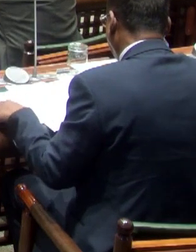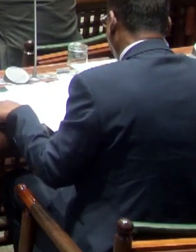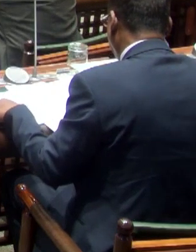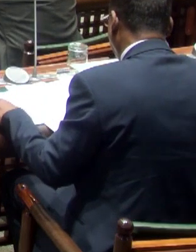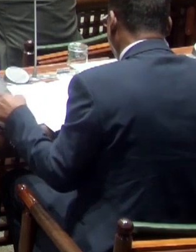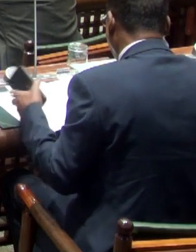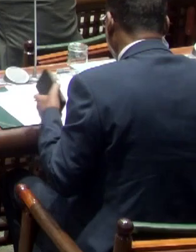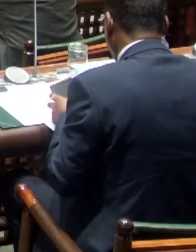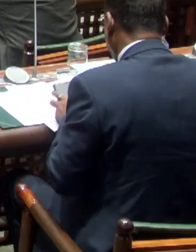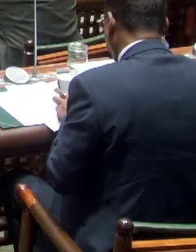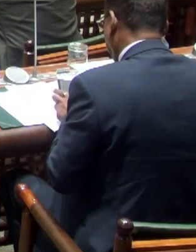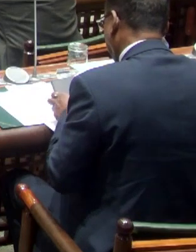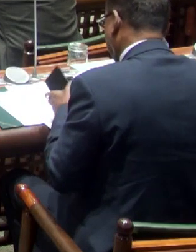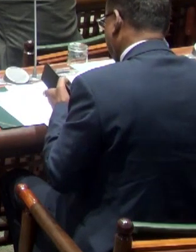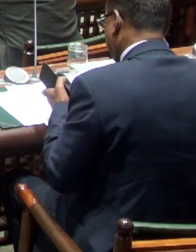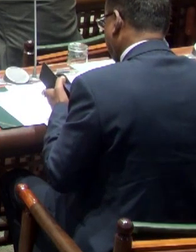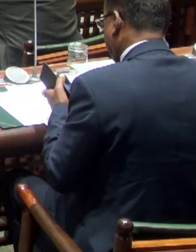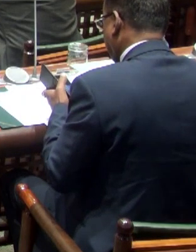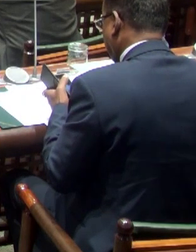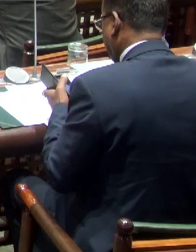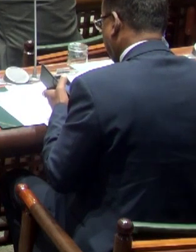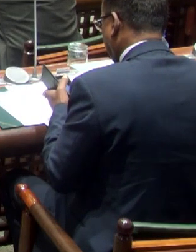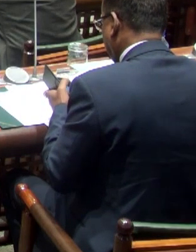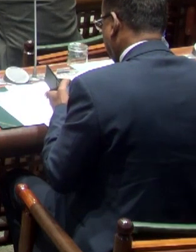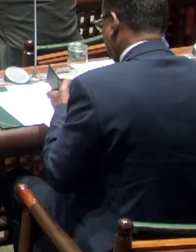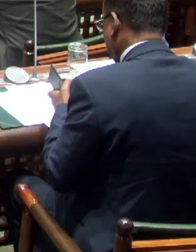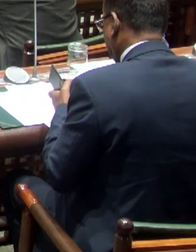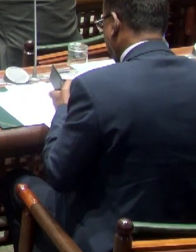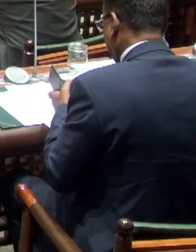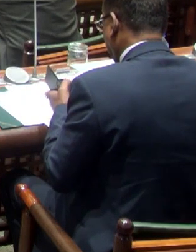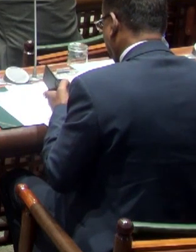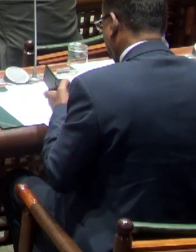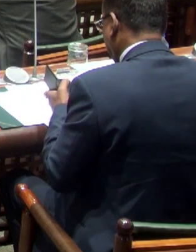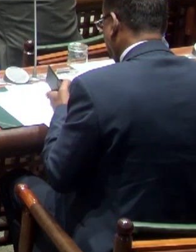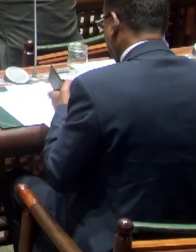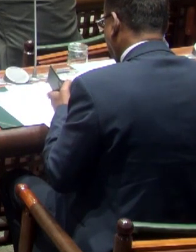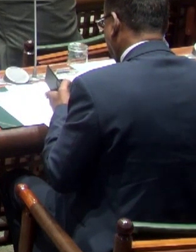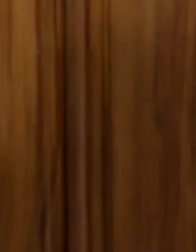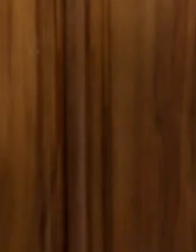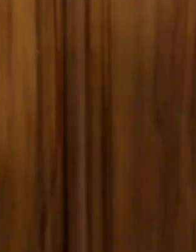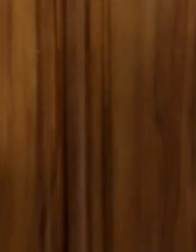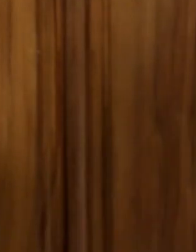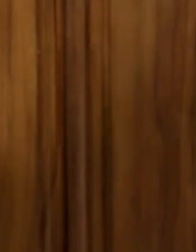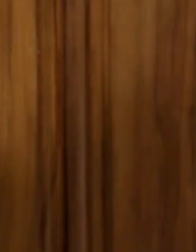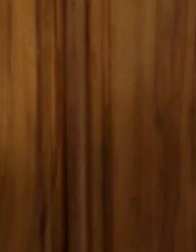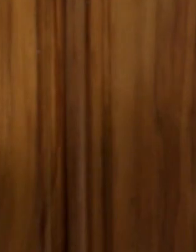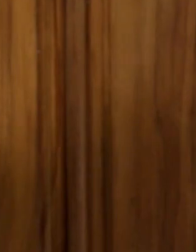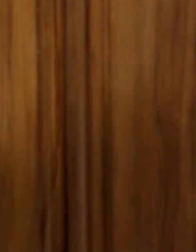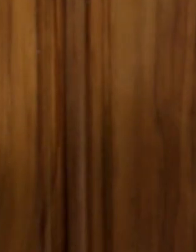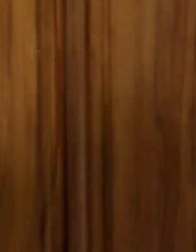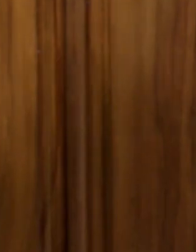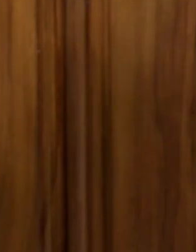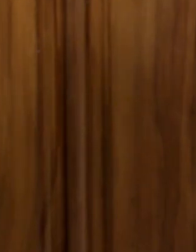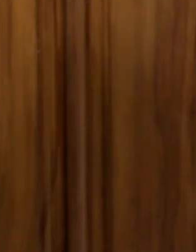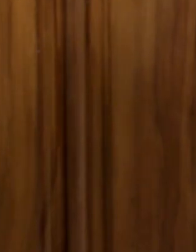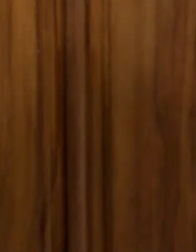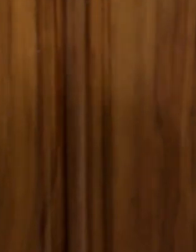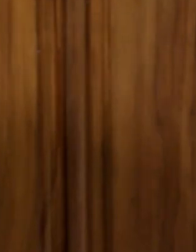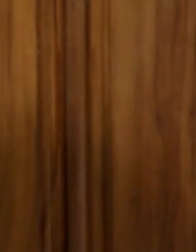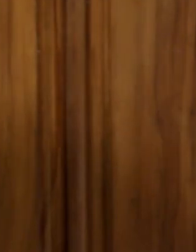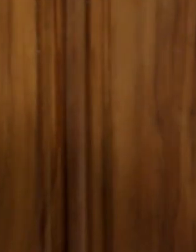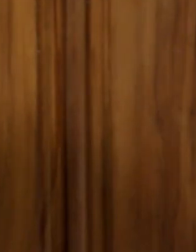Mr. Speaker, sir, the Honourable Prime Minister, the Honourable Leader of the Opposition, Honourable Cabinet